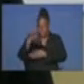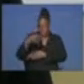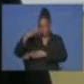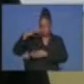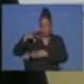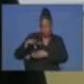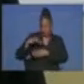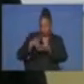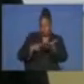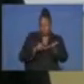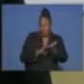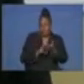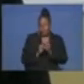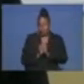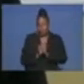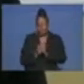their agreement.